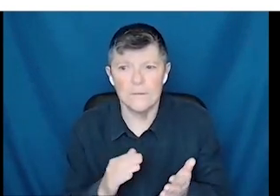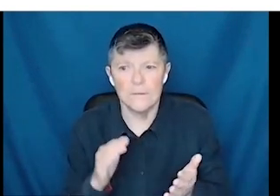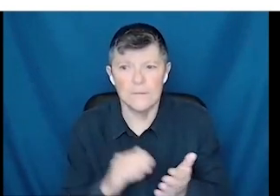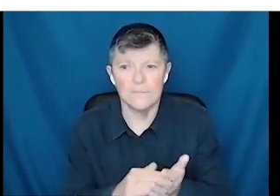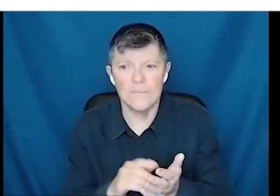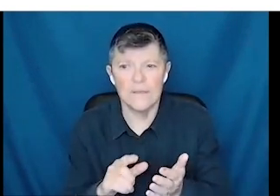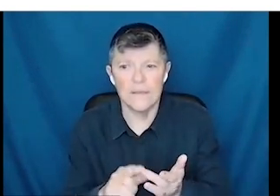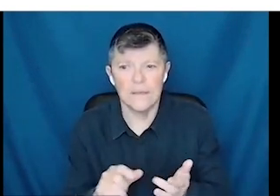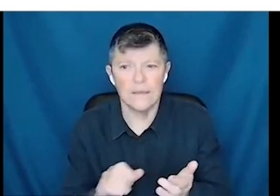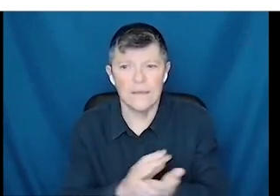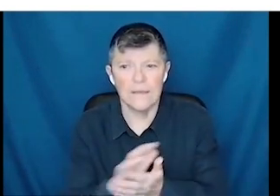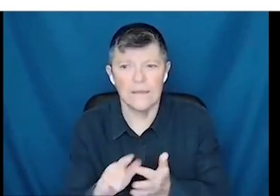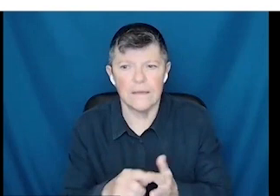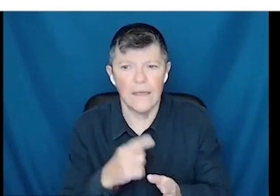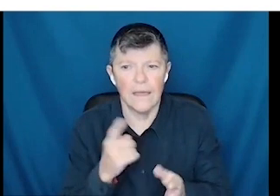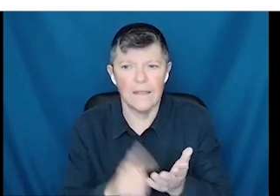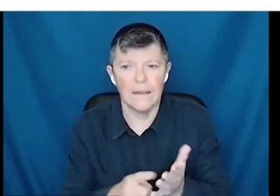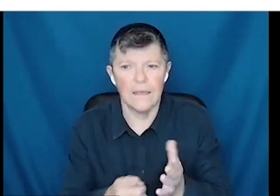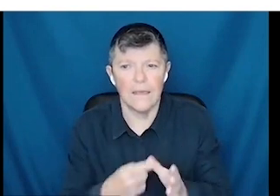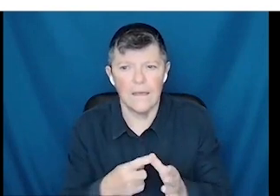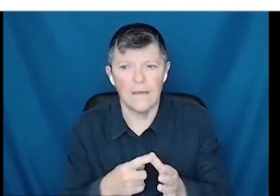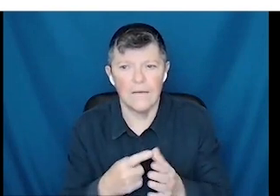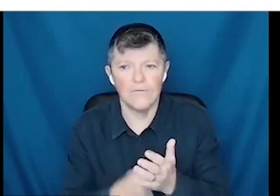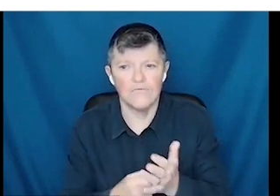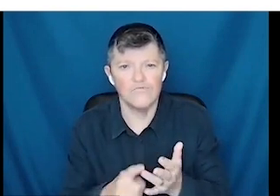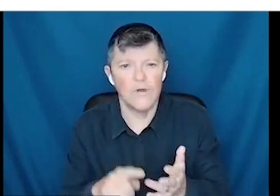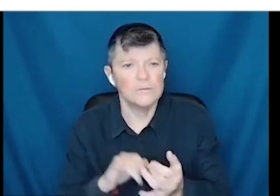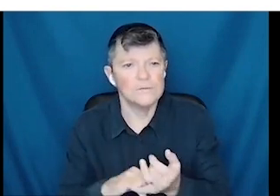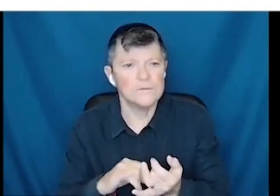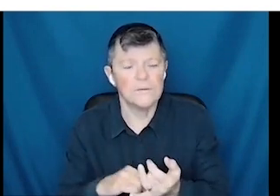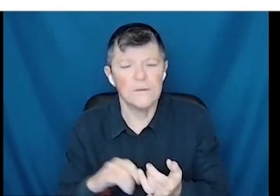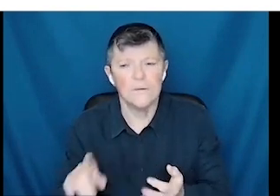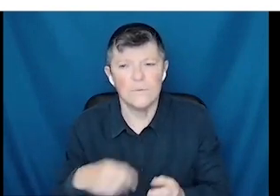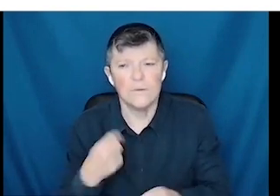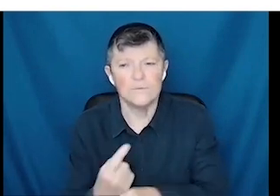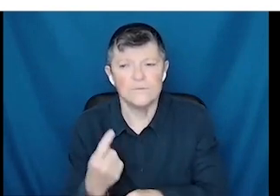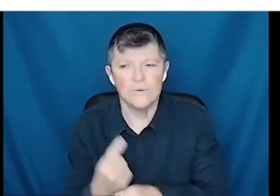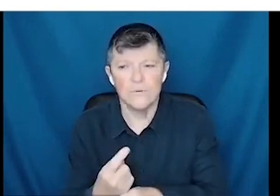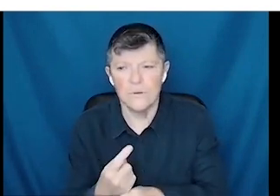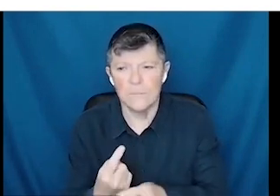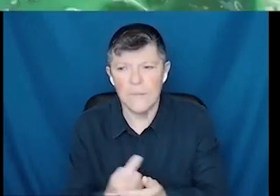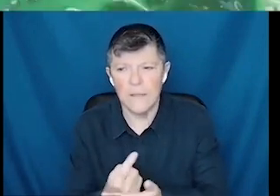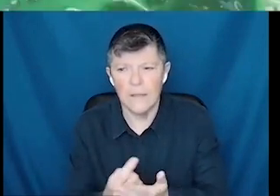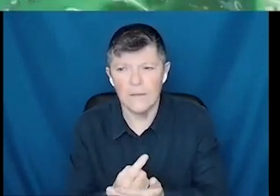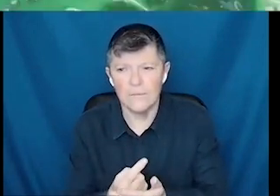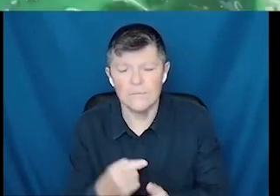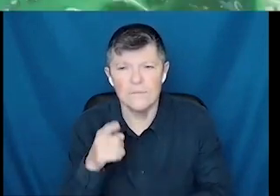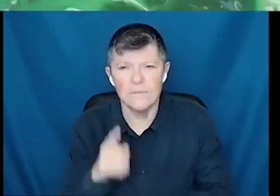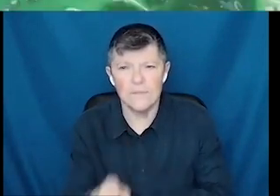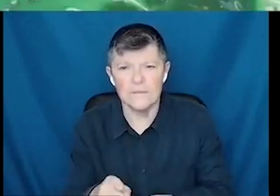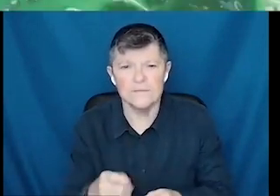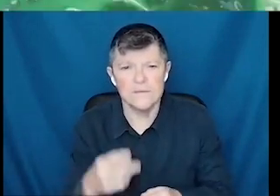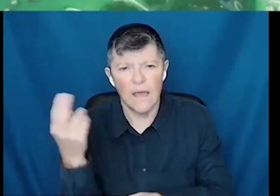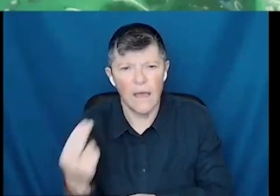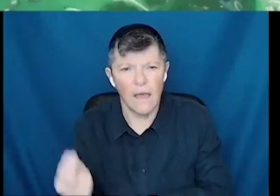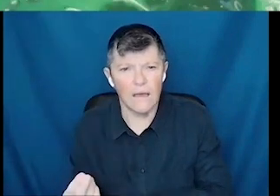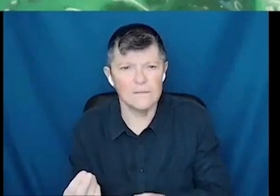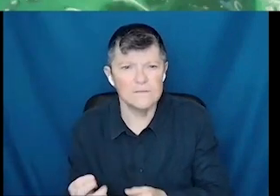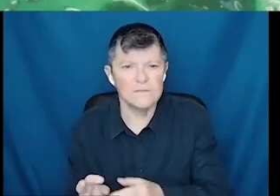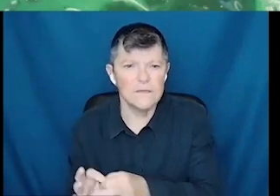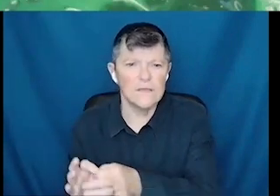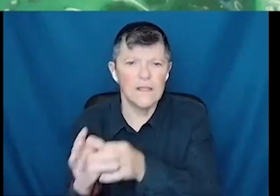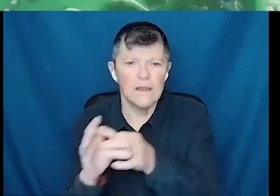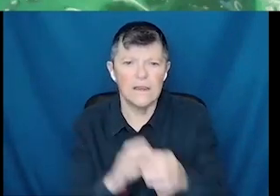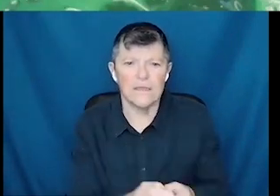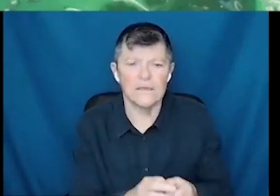Ross, who will talk to us about the art that is connected to the Research Toolkit, because some of you might actually